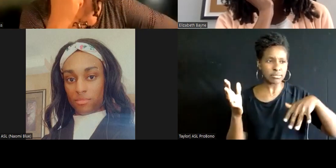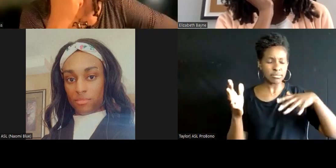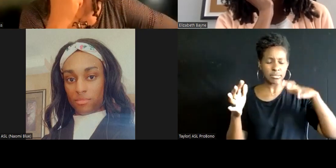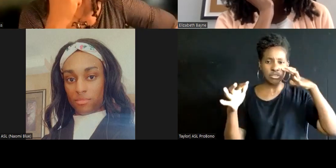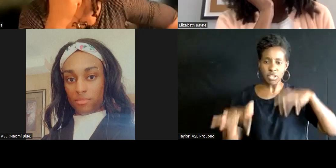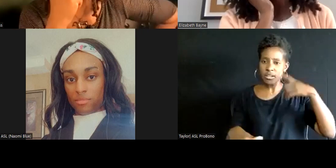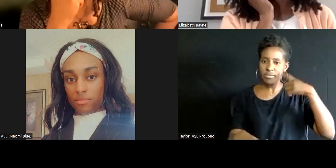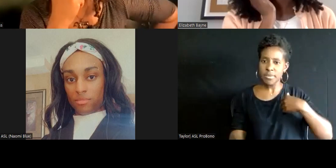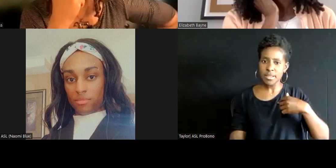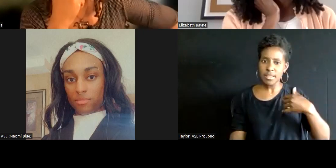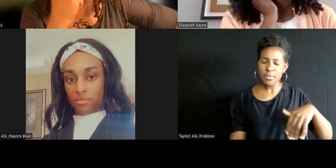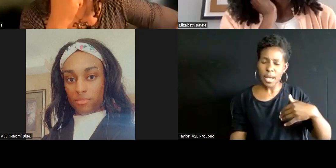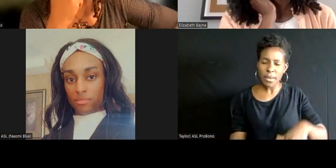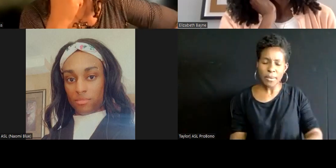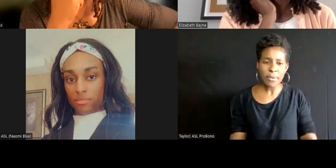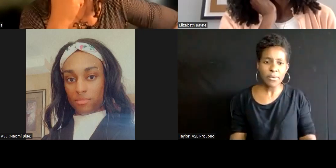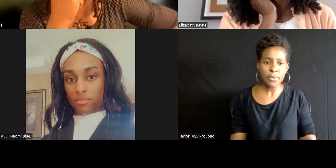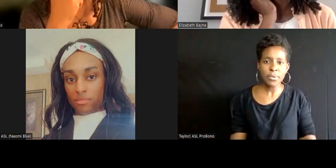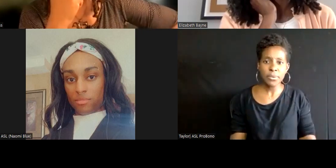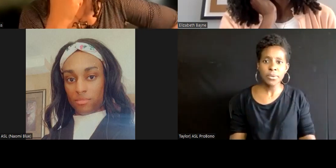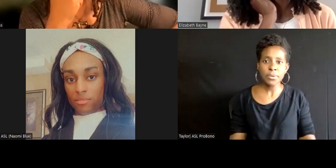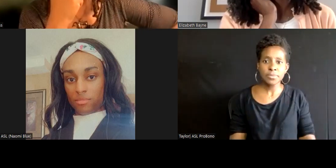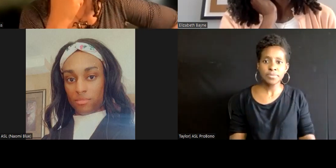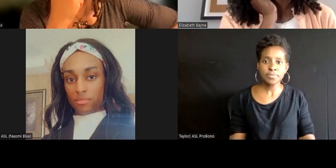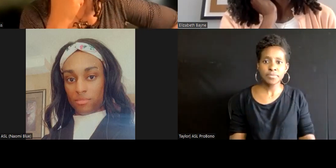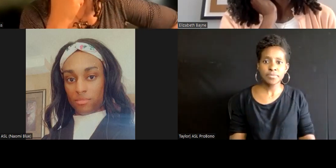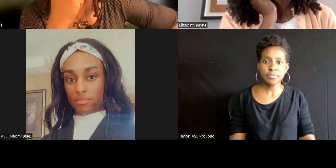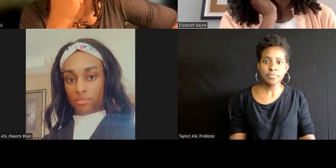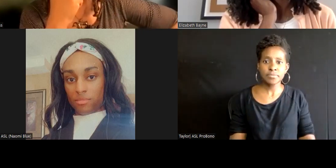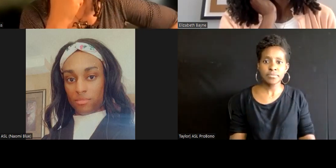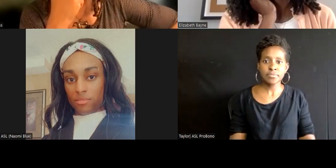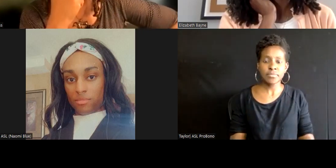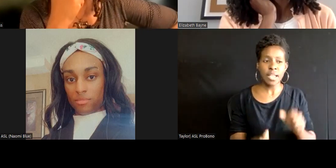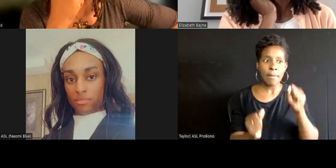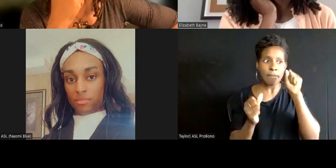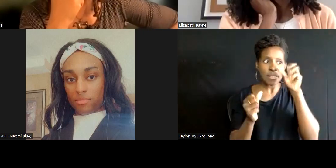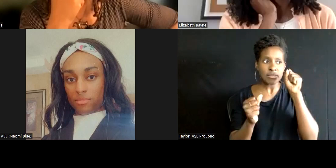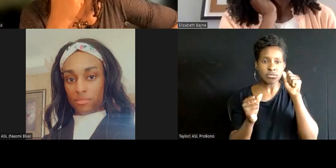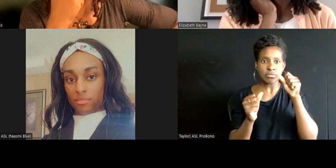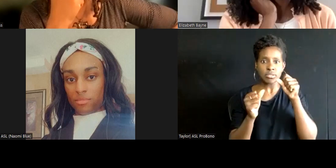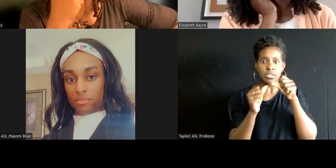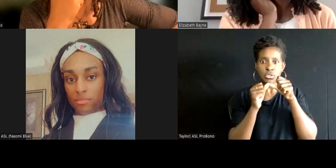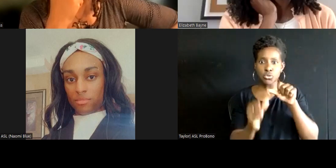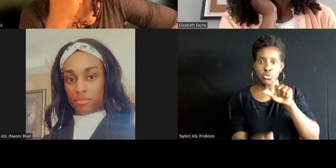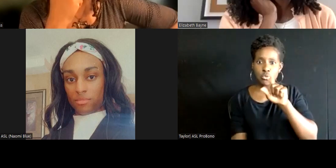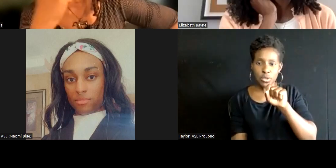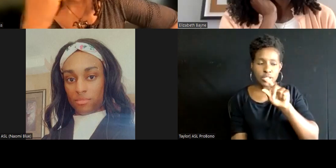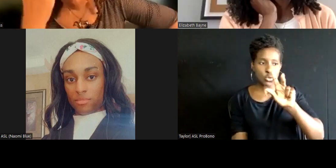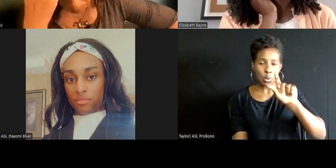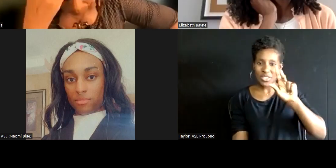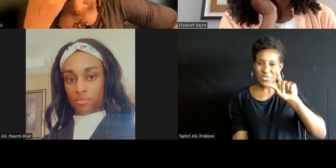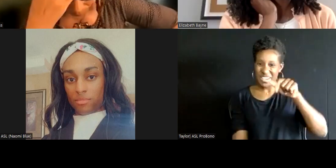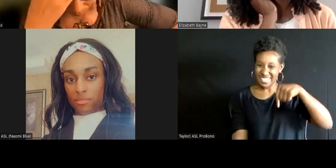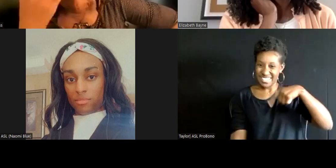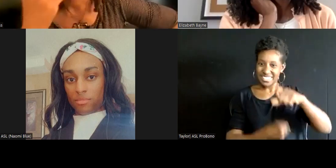that is amazing in 2023, right? When we are looking at